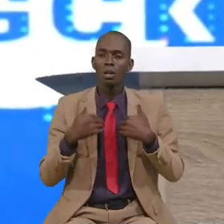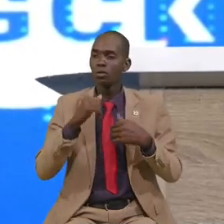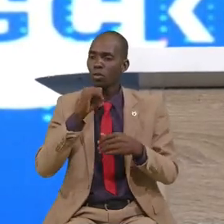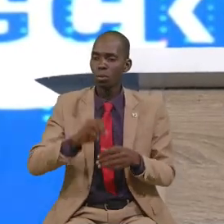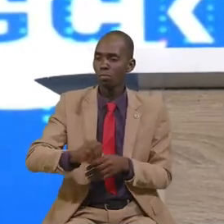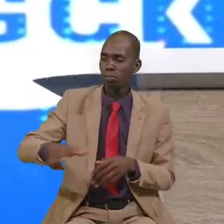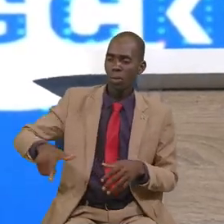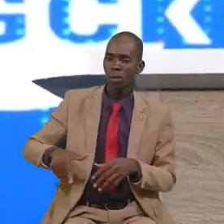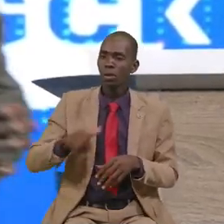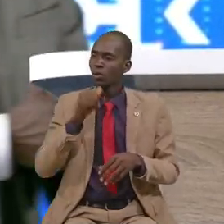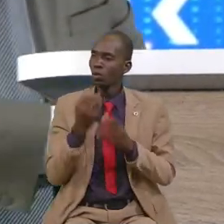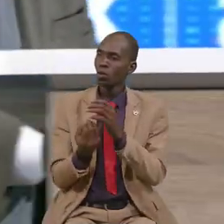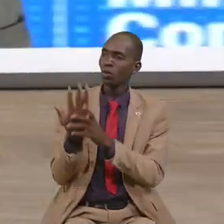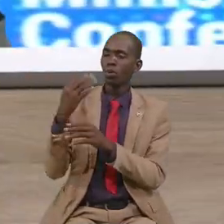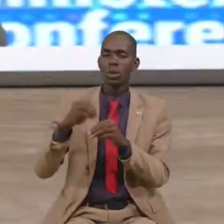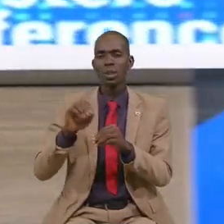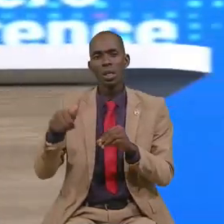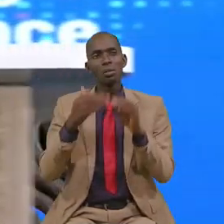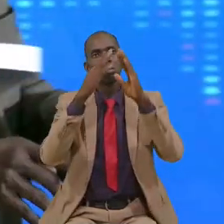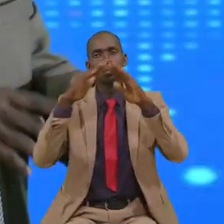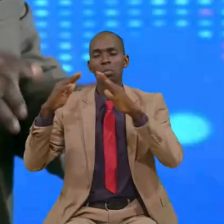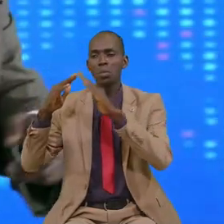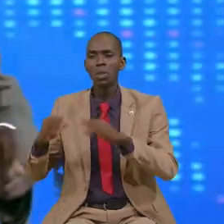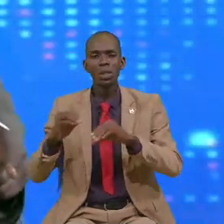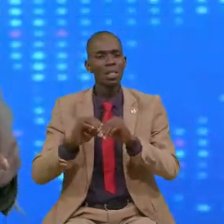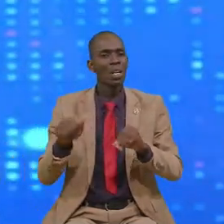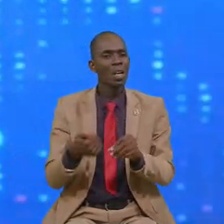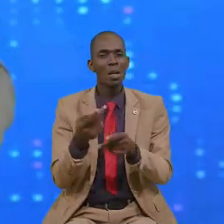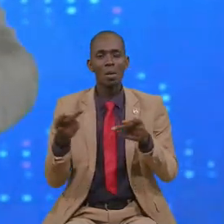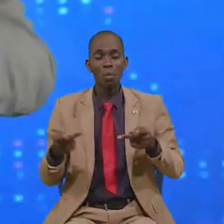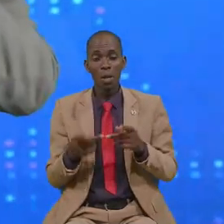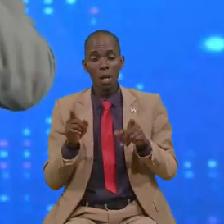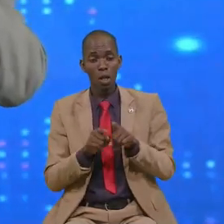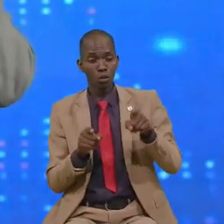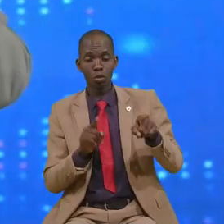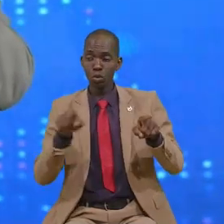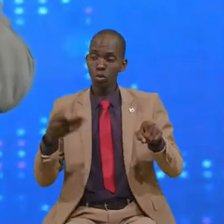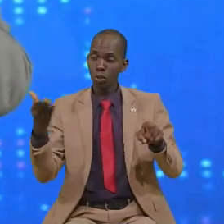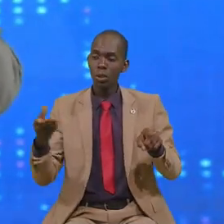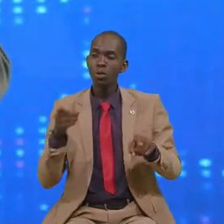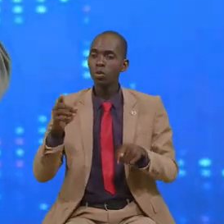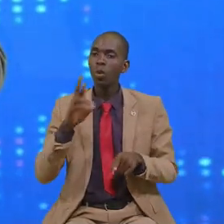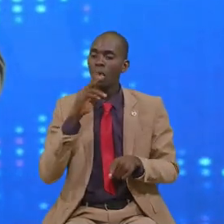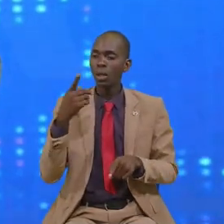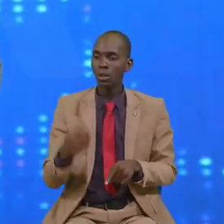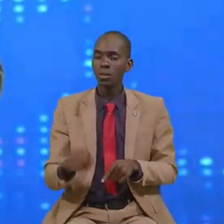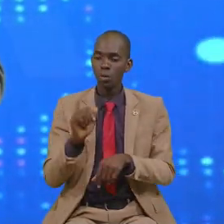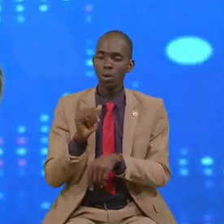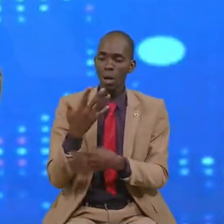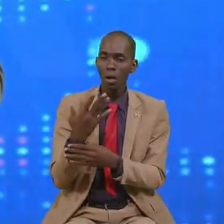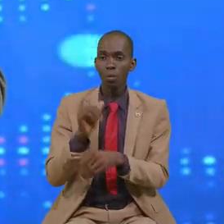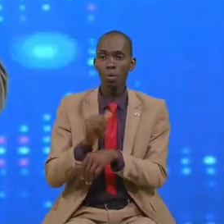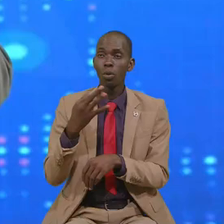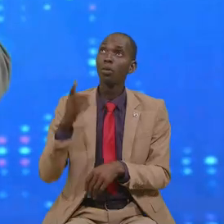the Lord has not planted in any place. As you go there, you are the instrument of God. Every plant